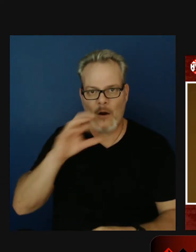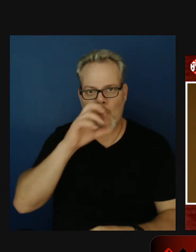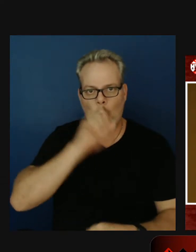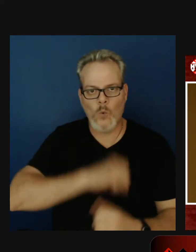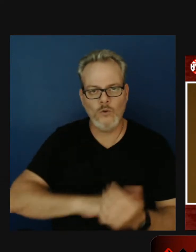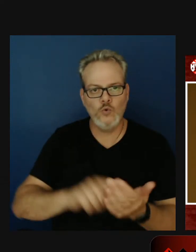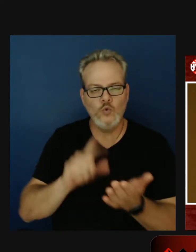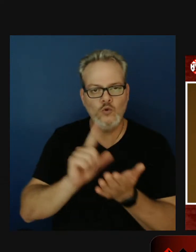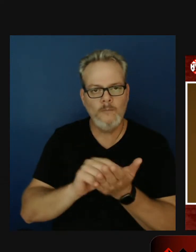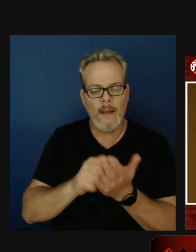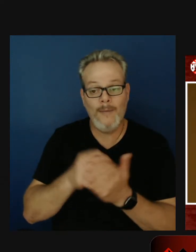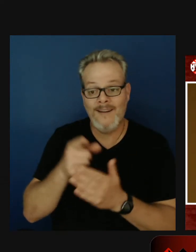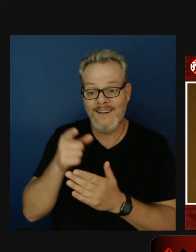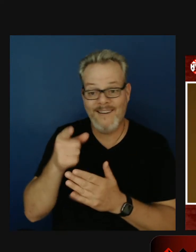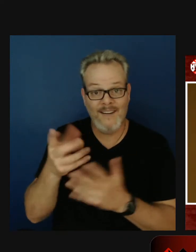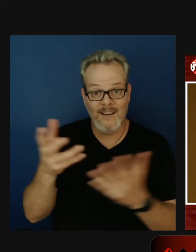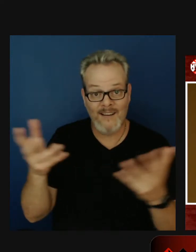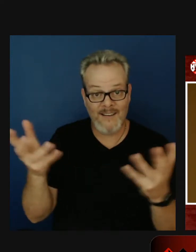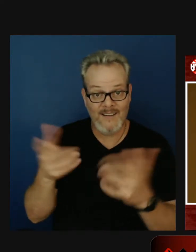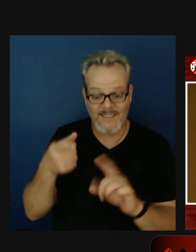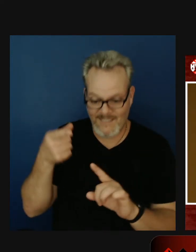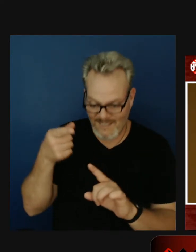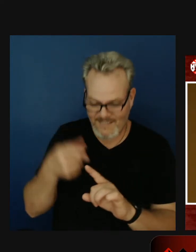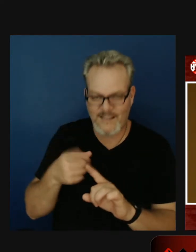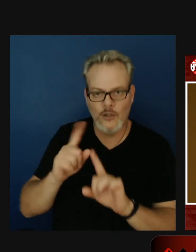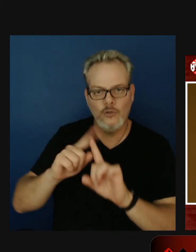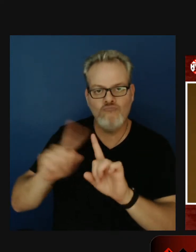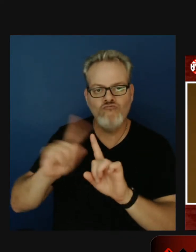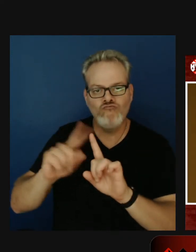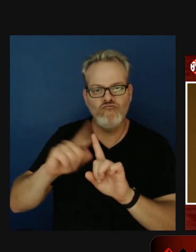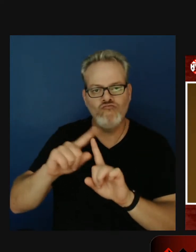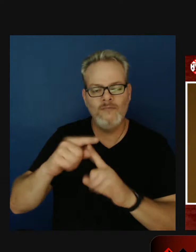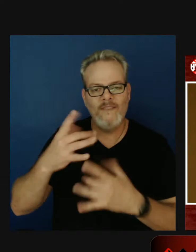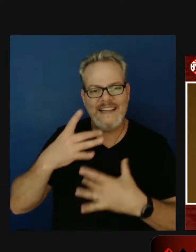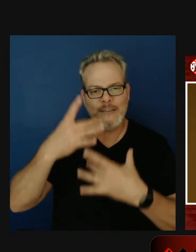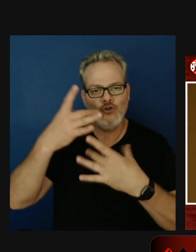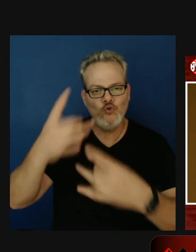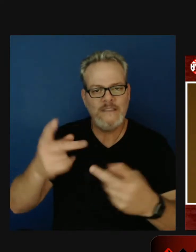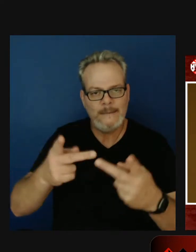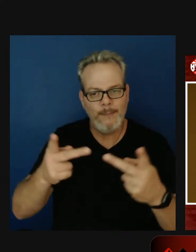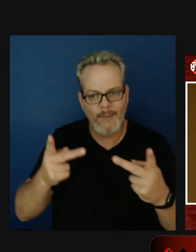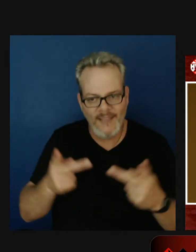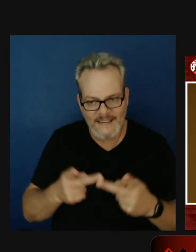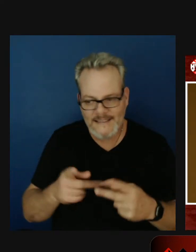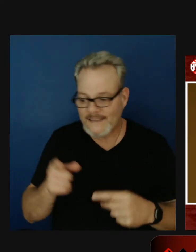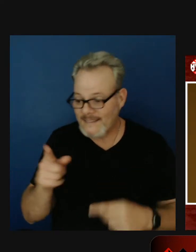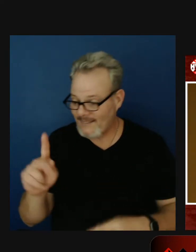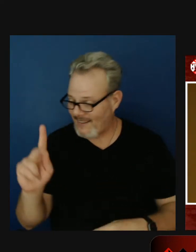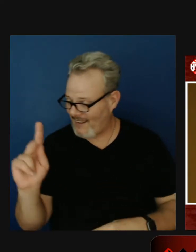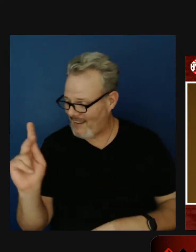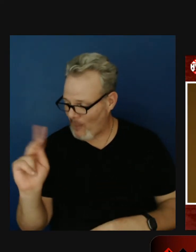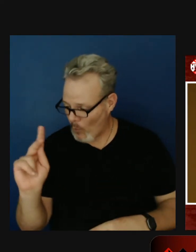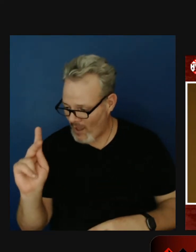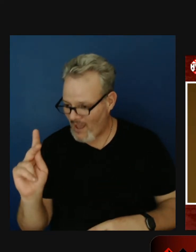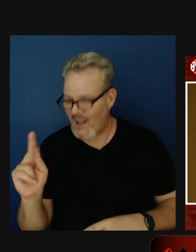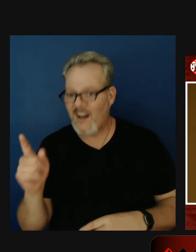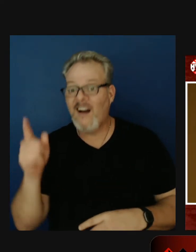is for is it does give, you know, places of interest around it. Kilauea up here. It talks about